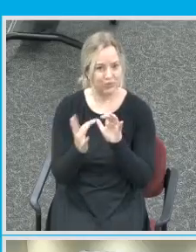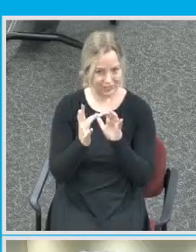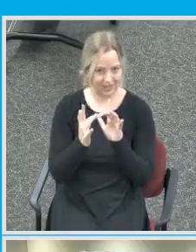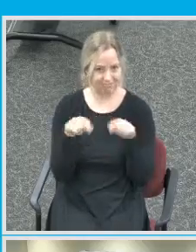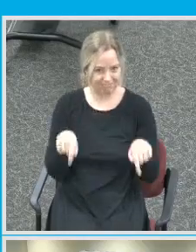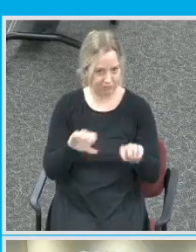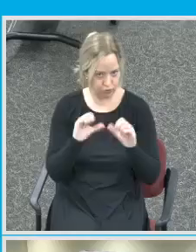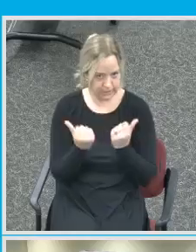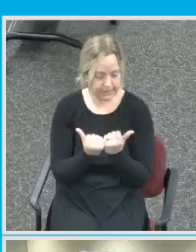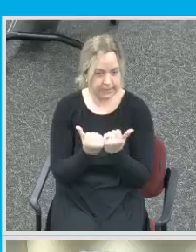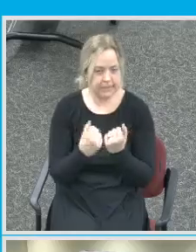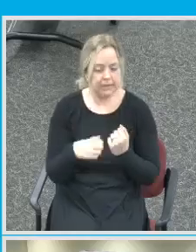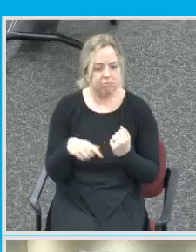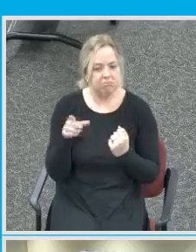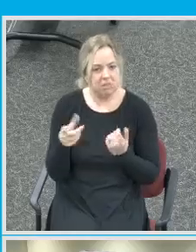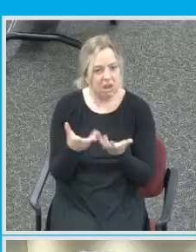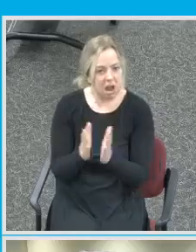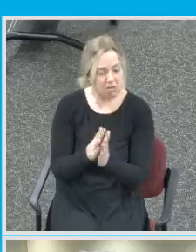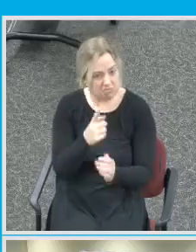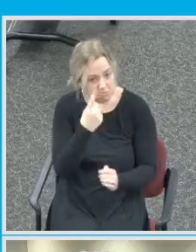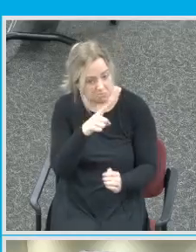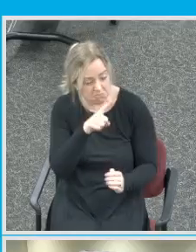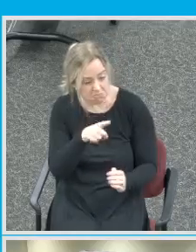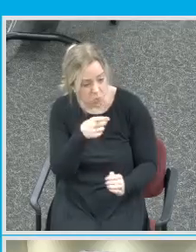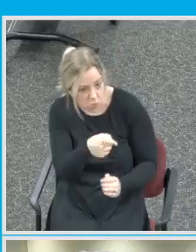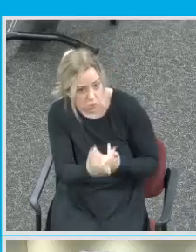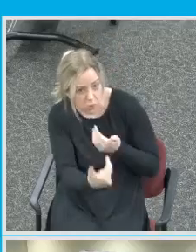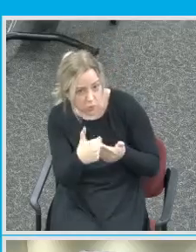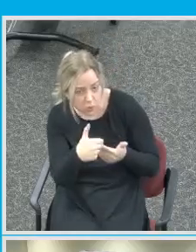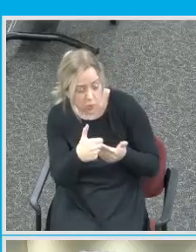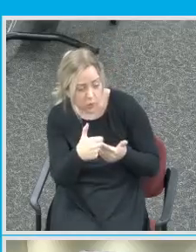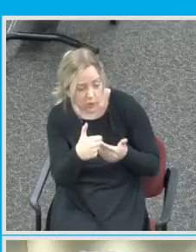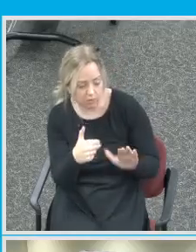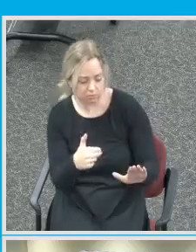agency and asked if I would serve on the public